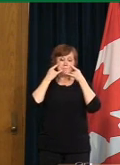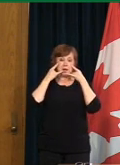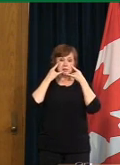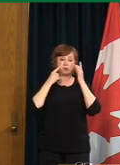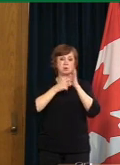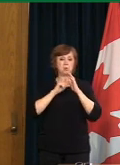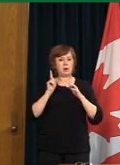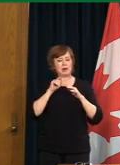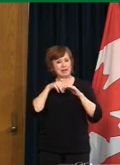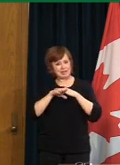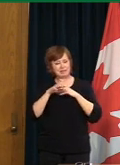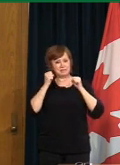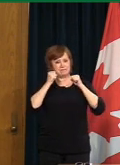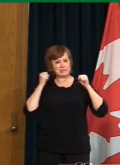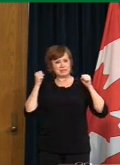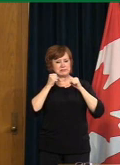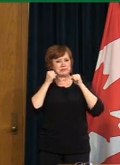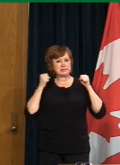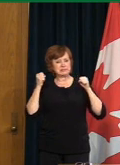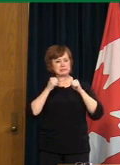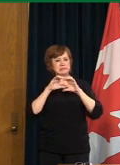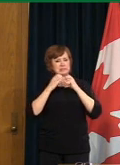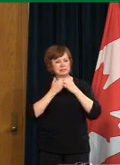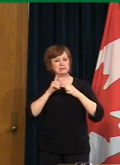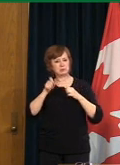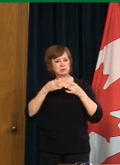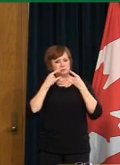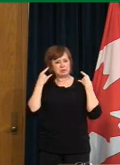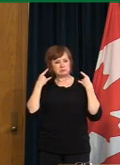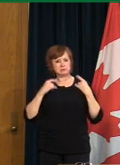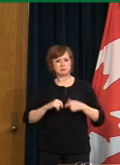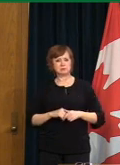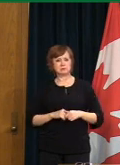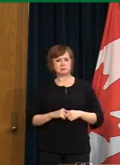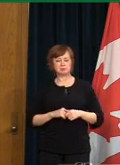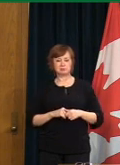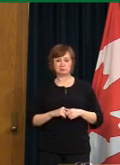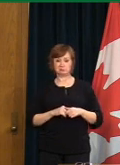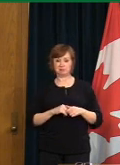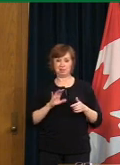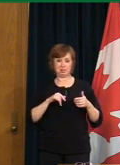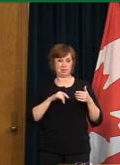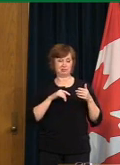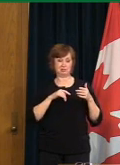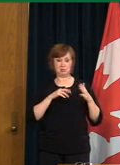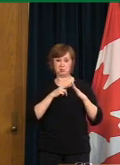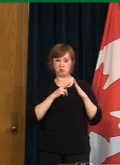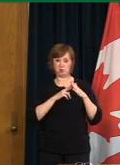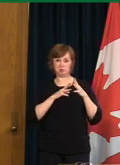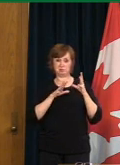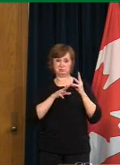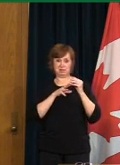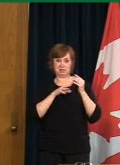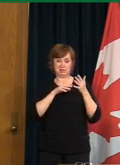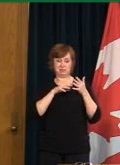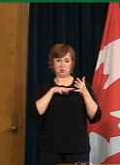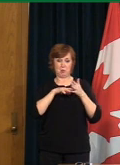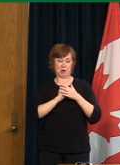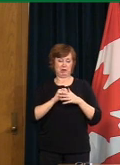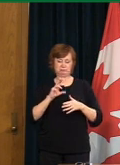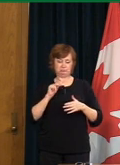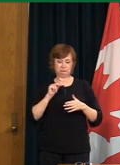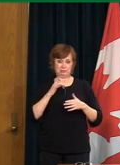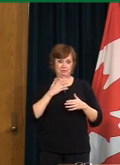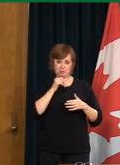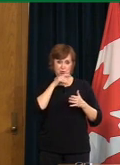I believe that these measures that are put in place are substantial. They are by no means half measures, and